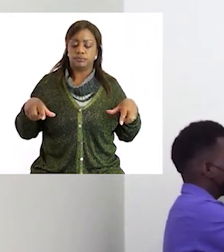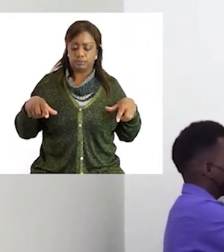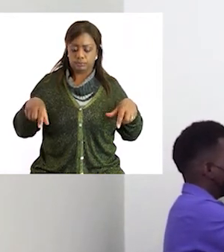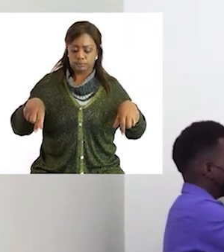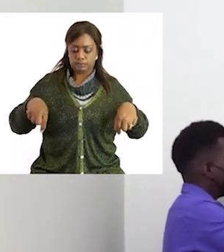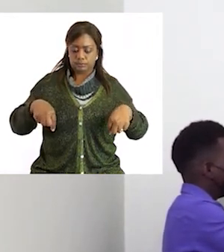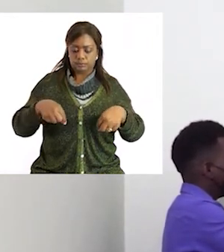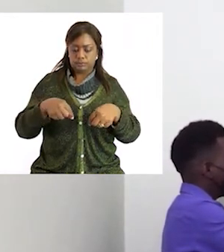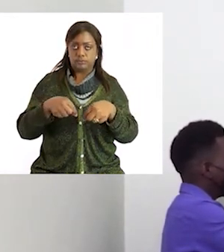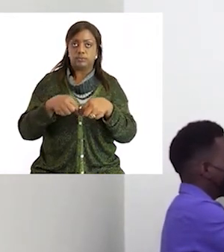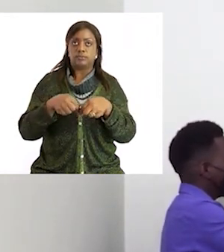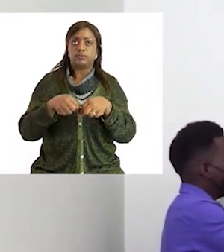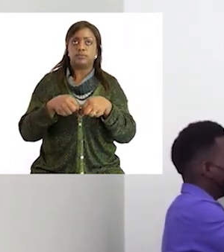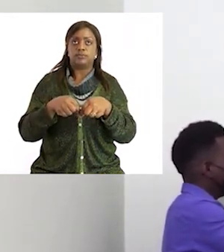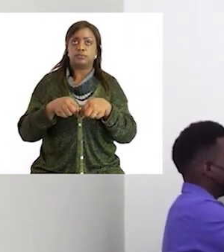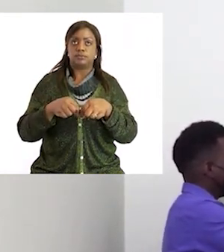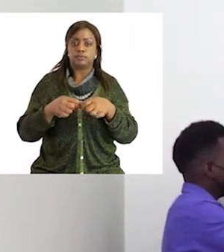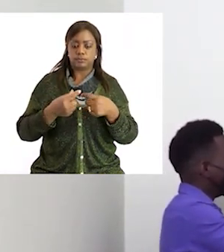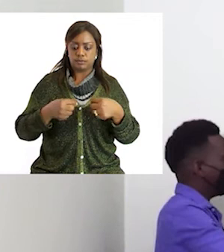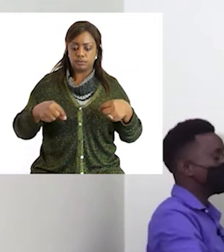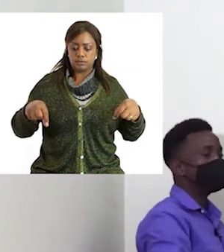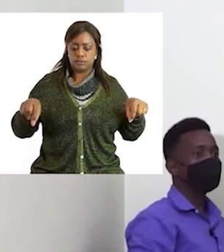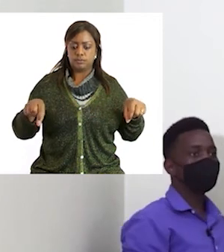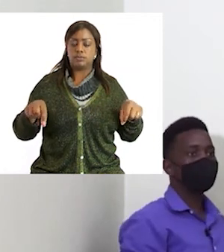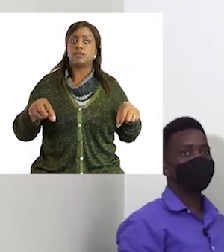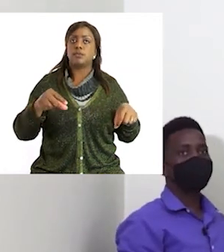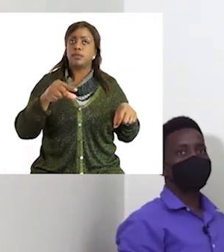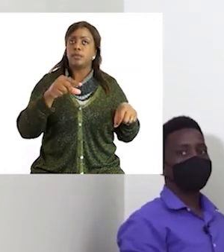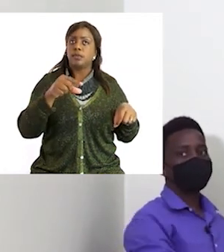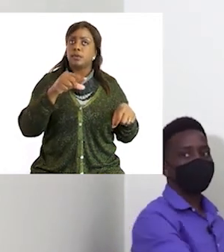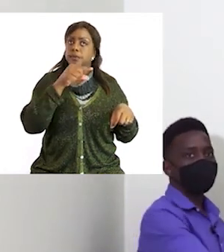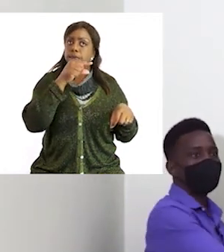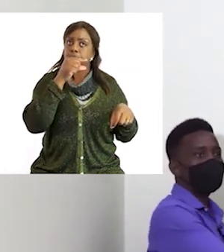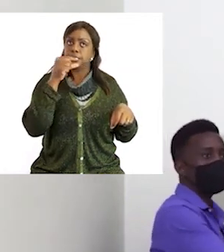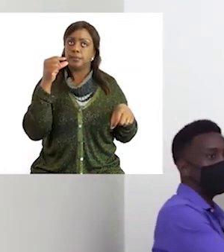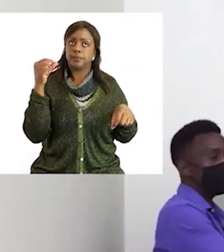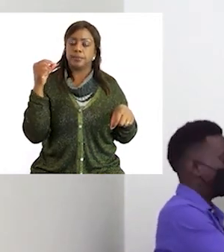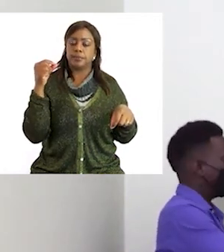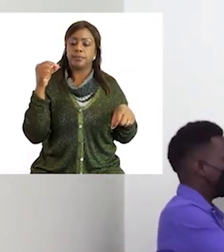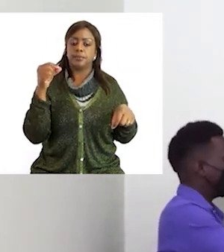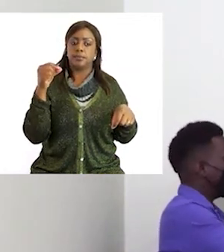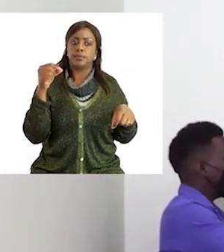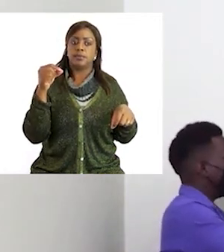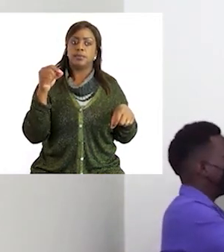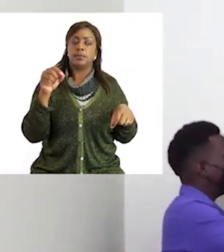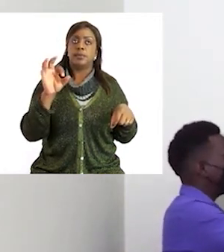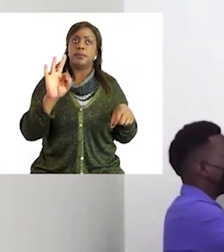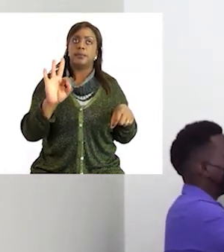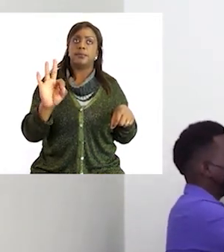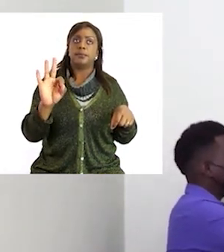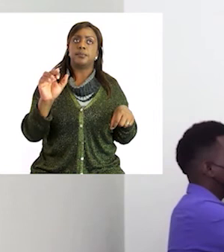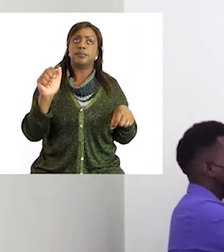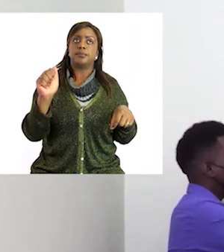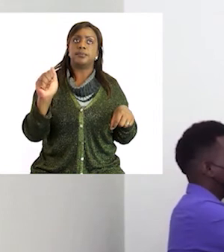structure, which is right here. It is actually a tube that is coming from the ovaries, and it